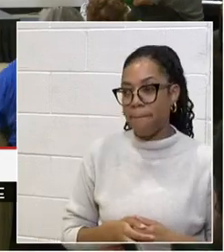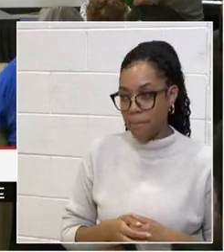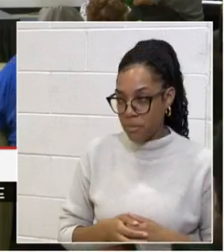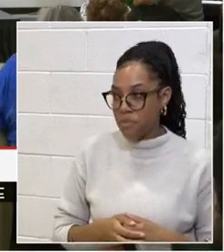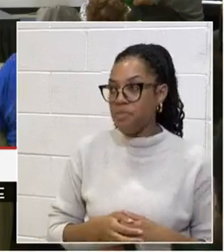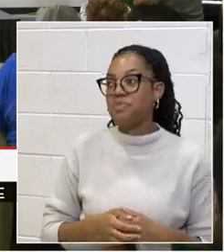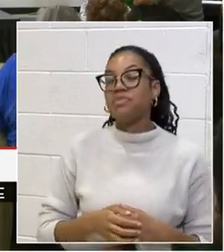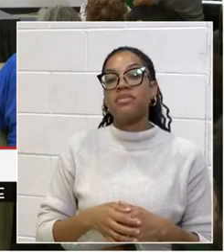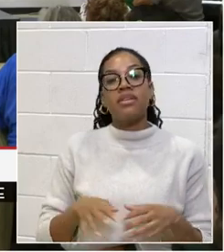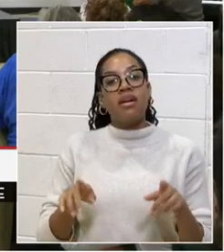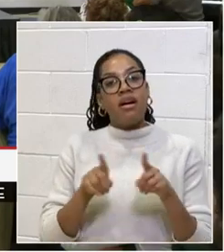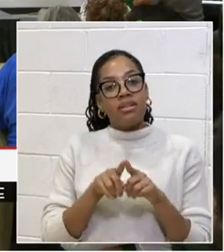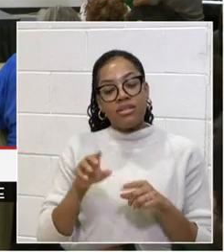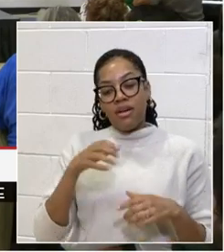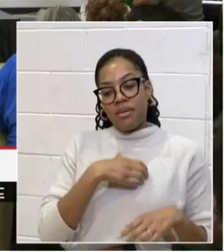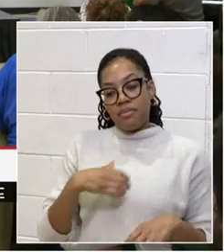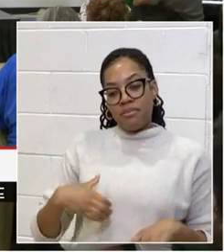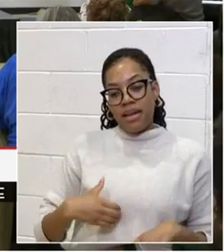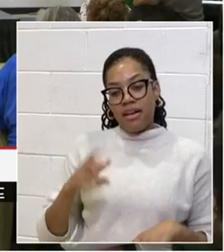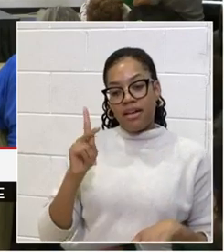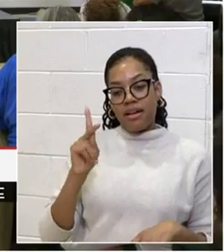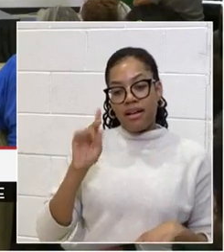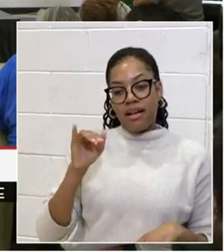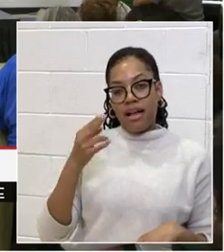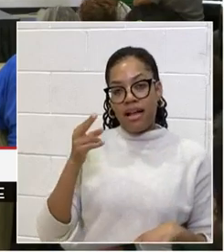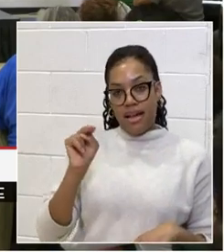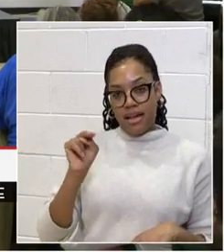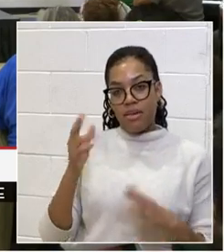Additionally, Deputy Mayor Kine would also remind me that